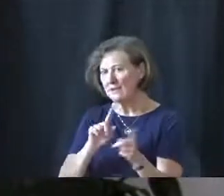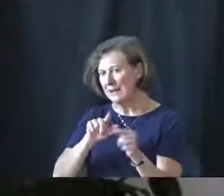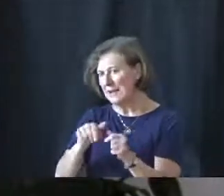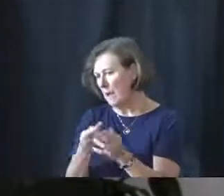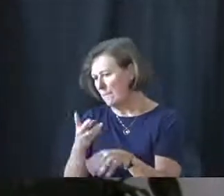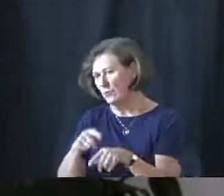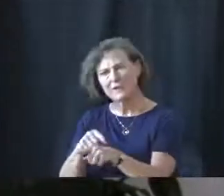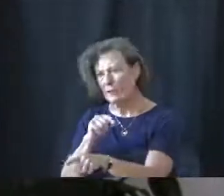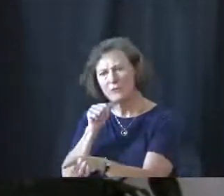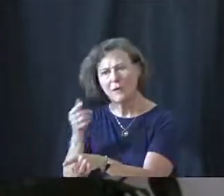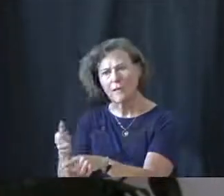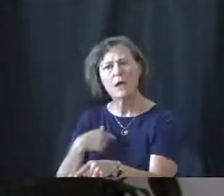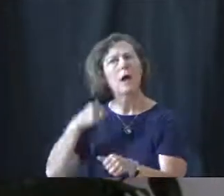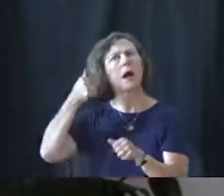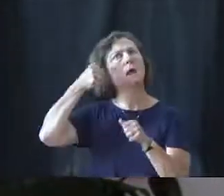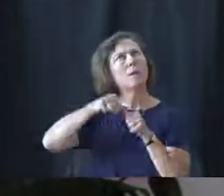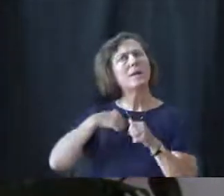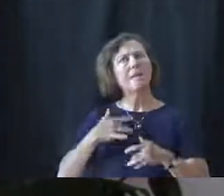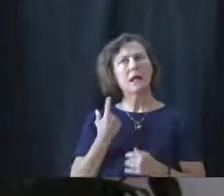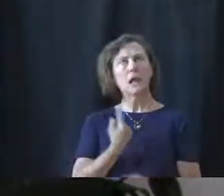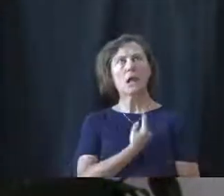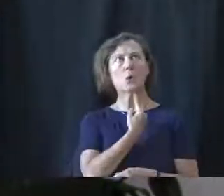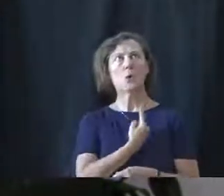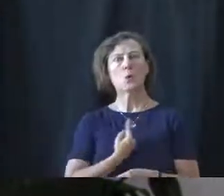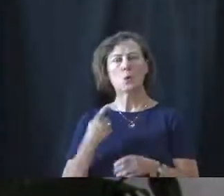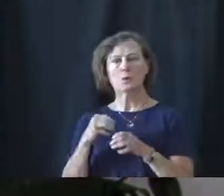I remember feeling alone in the house.